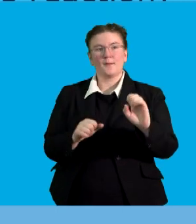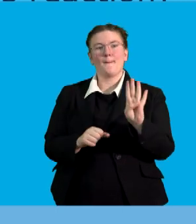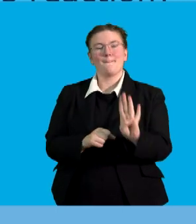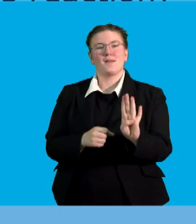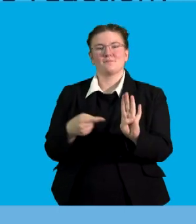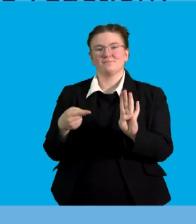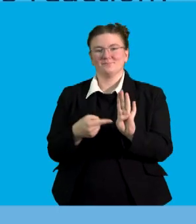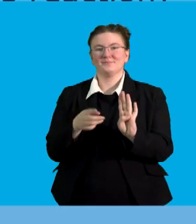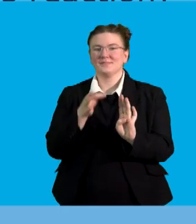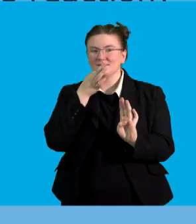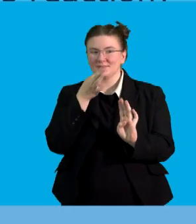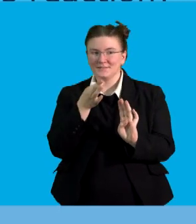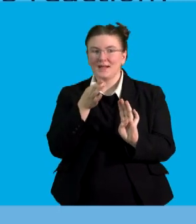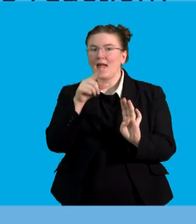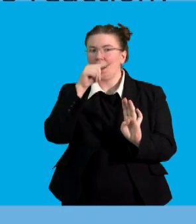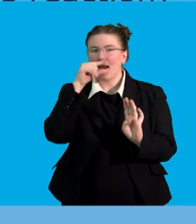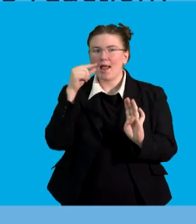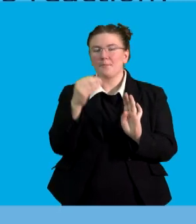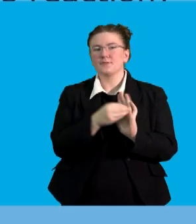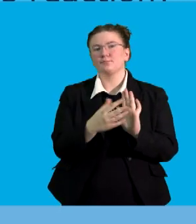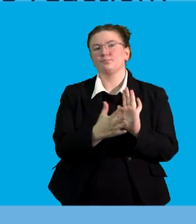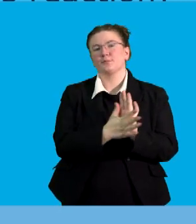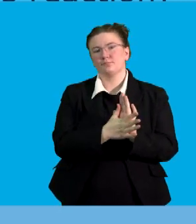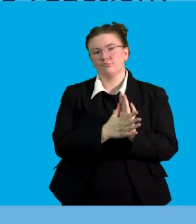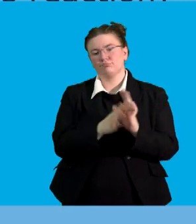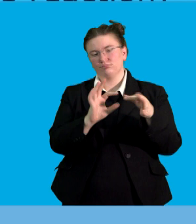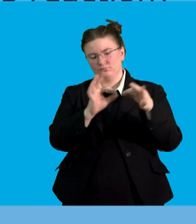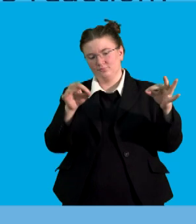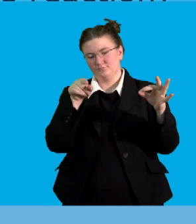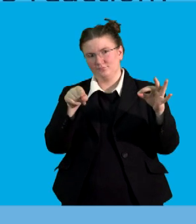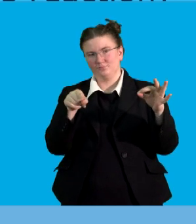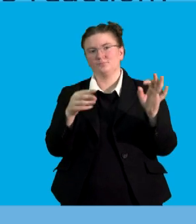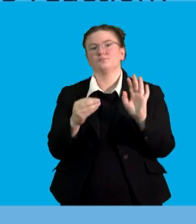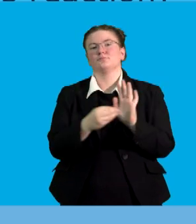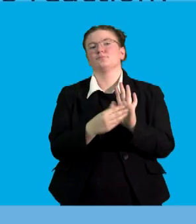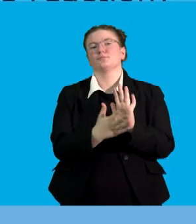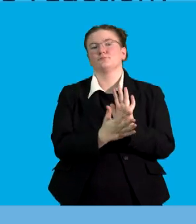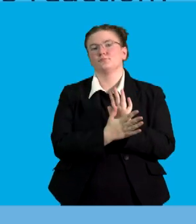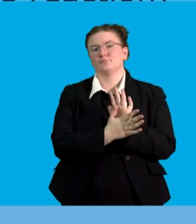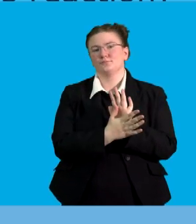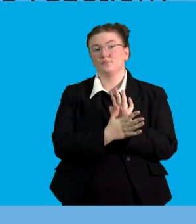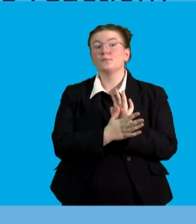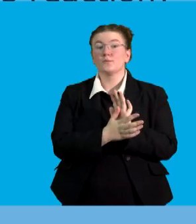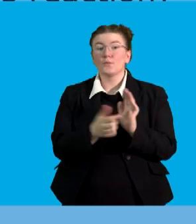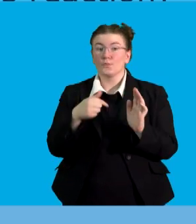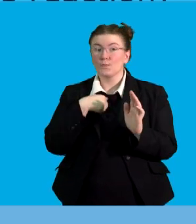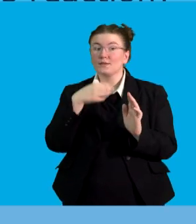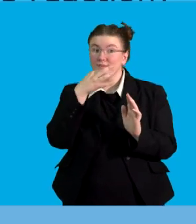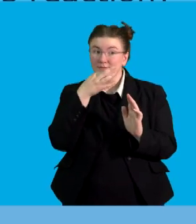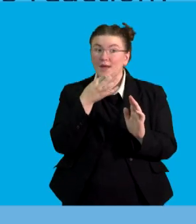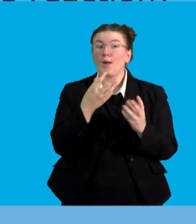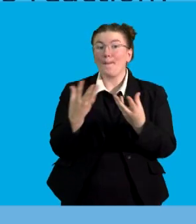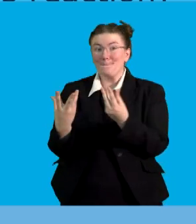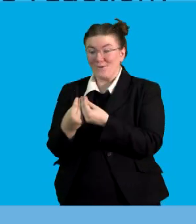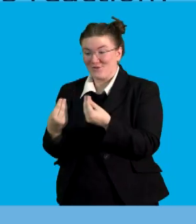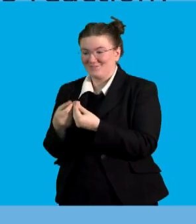Then question B says, write these names on the diagram. So already we have started to say that the product is your carbon